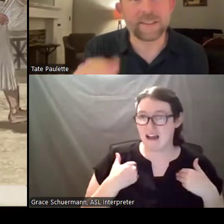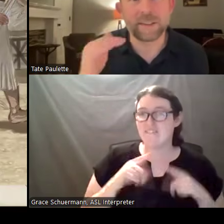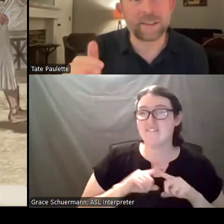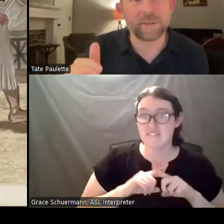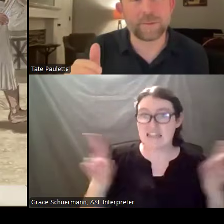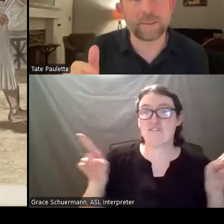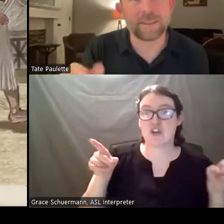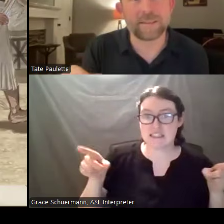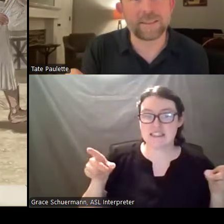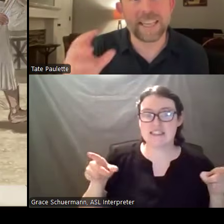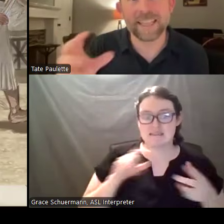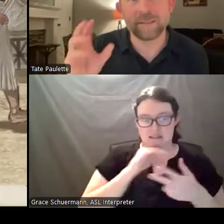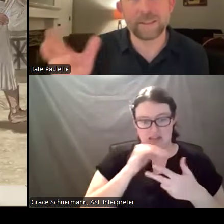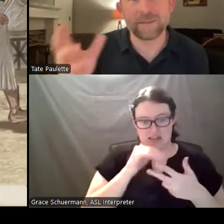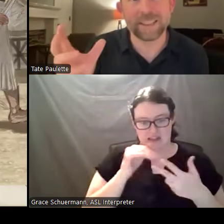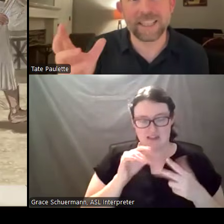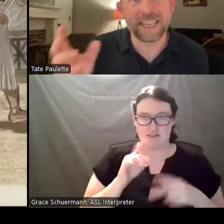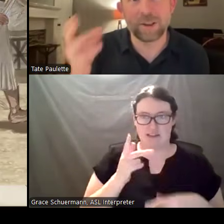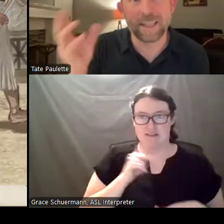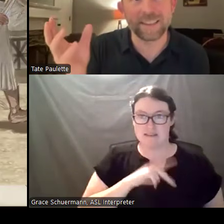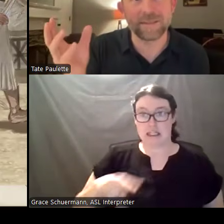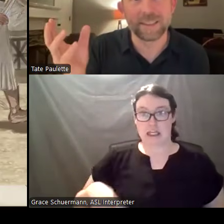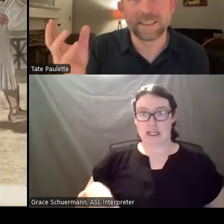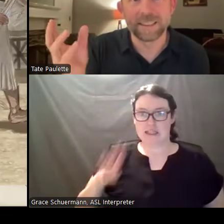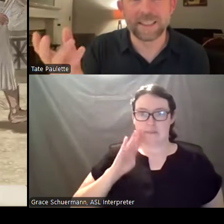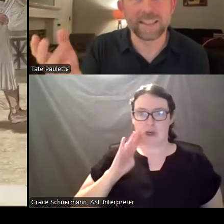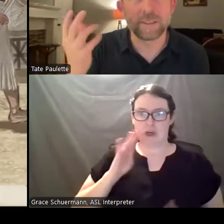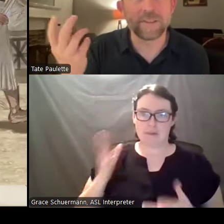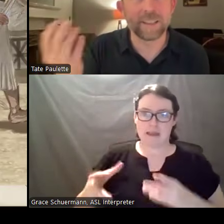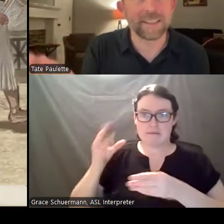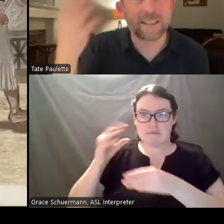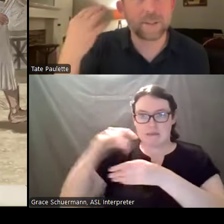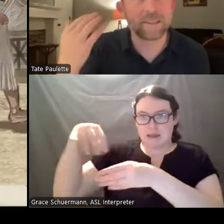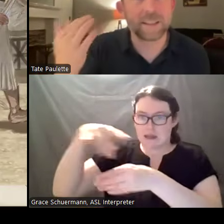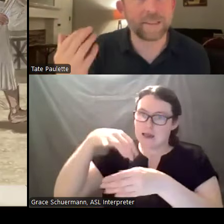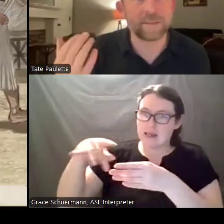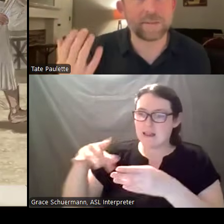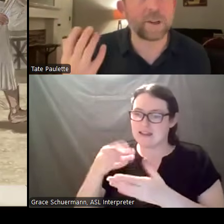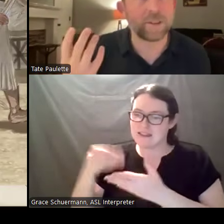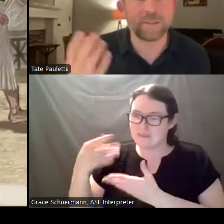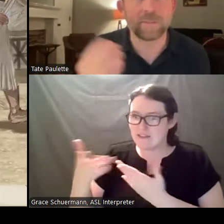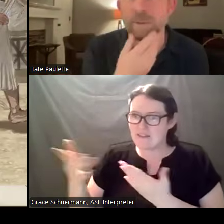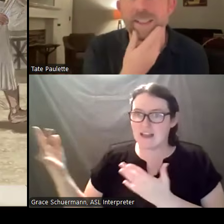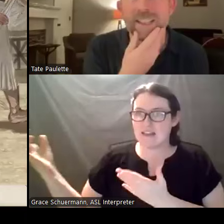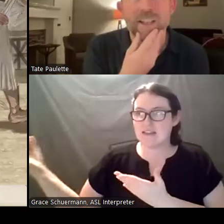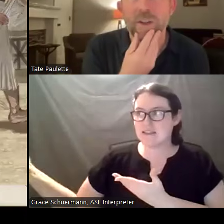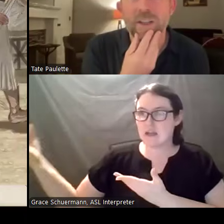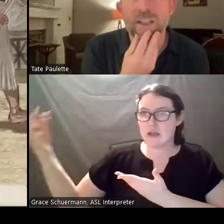that the king, the beer for the king had all kinds of expensive things that have been come in from afar or